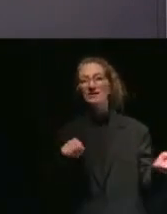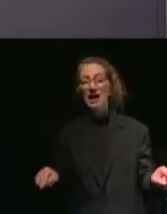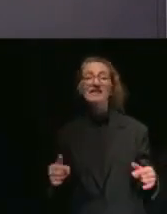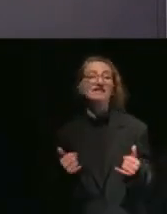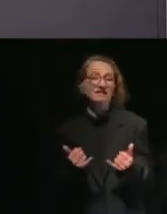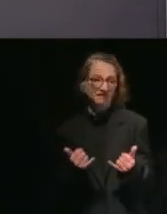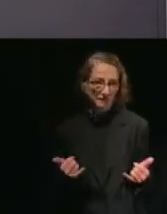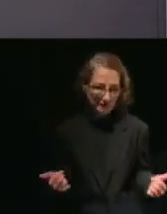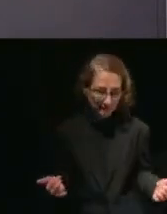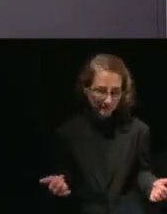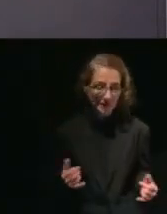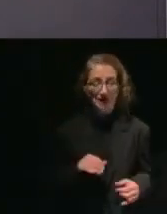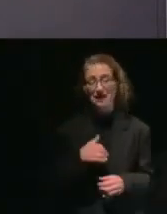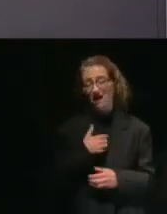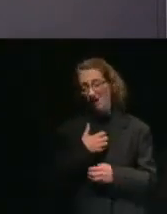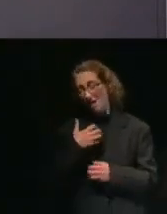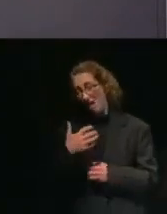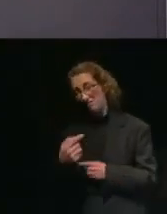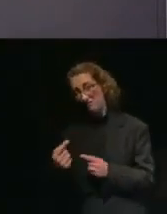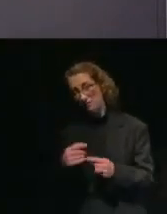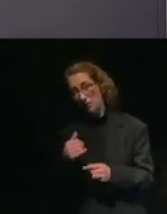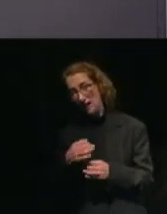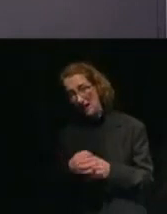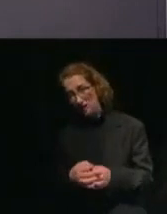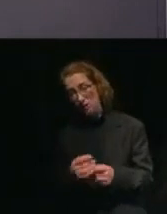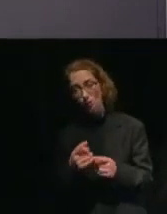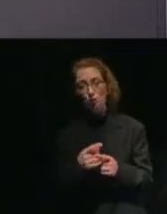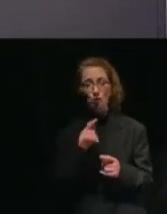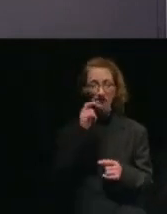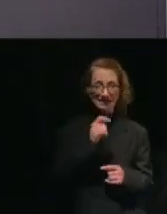the university, what types of professions are there?